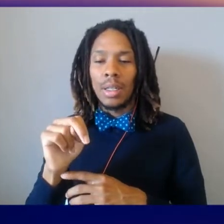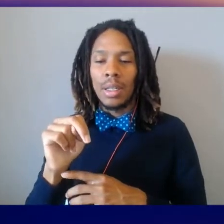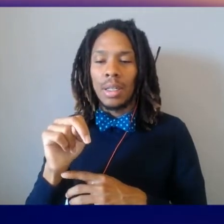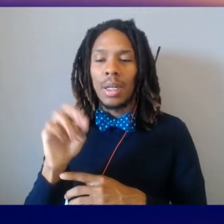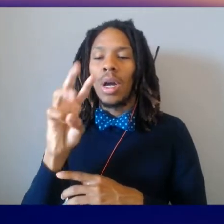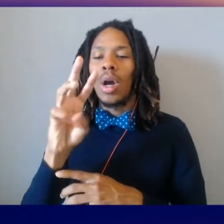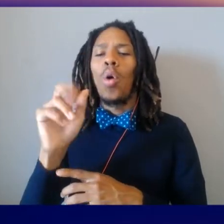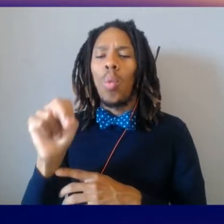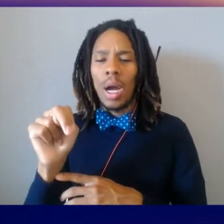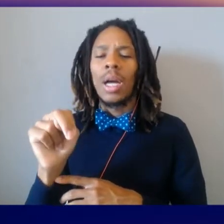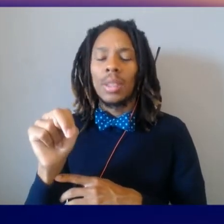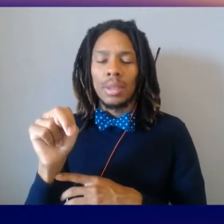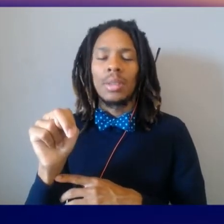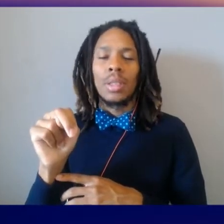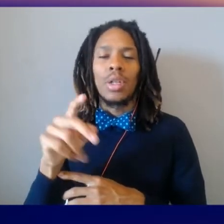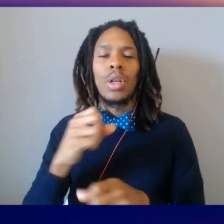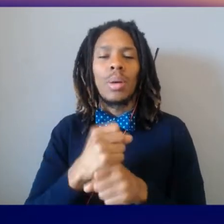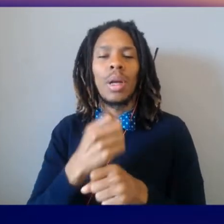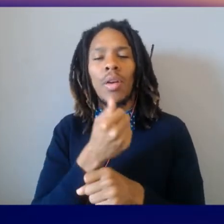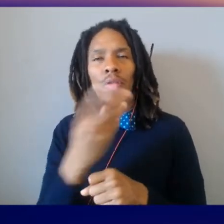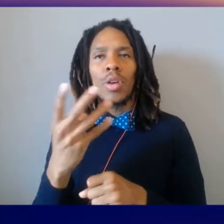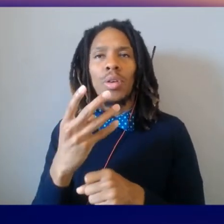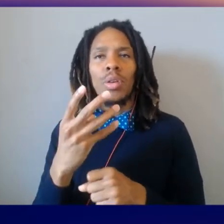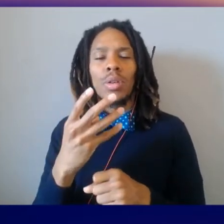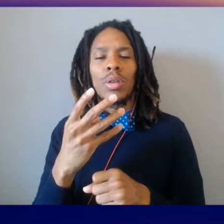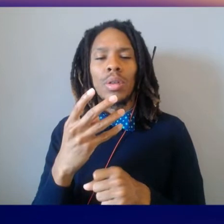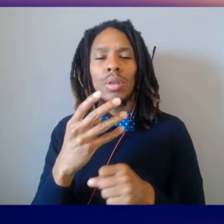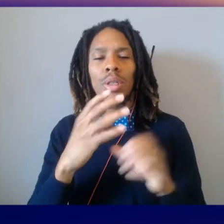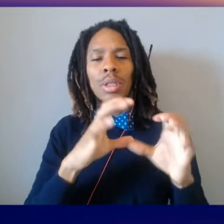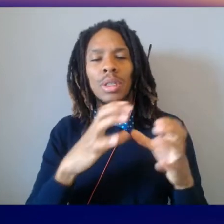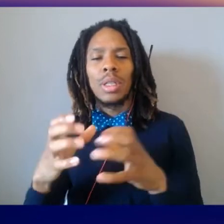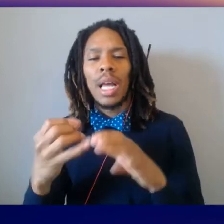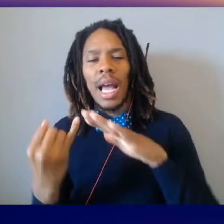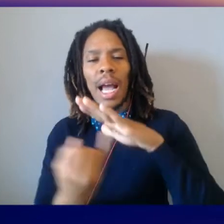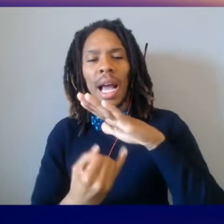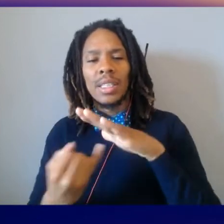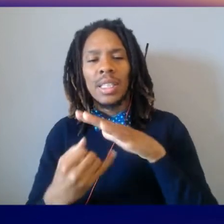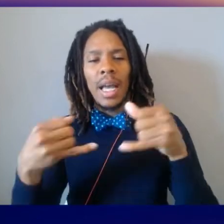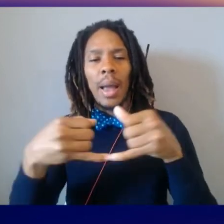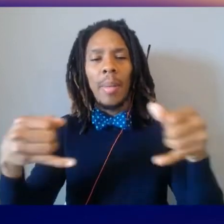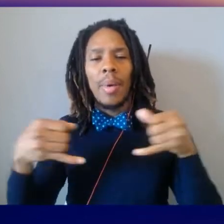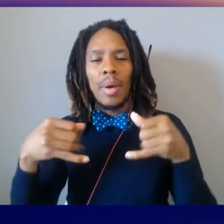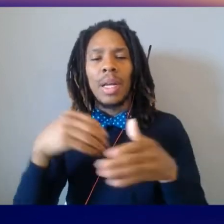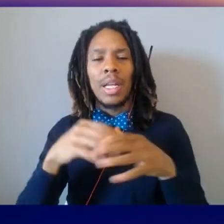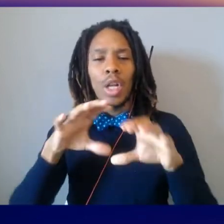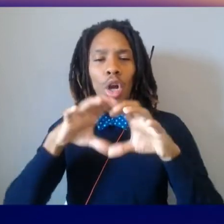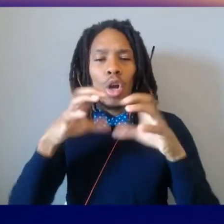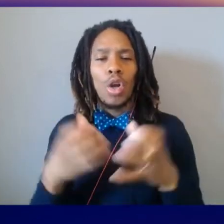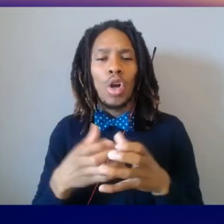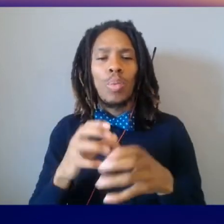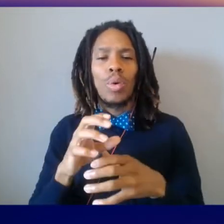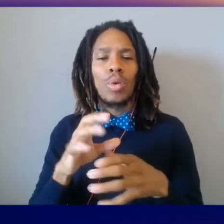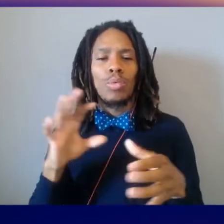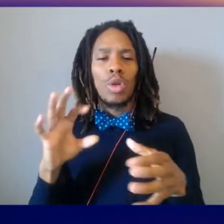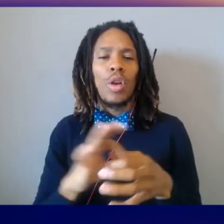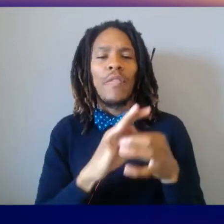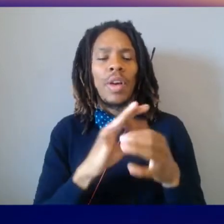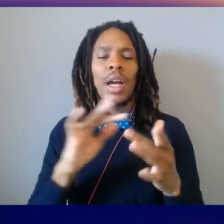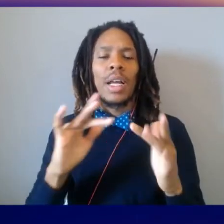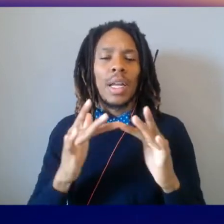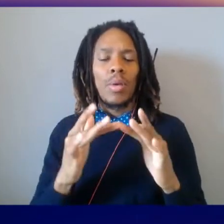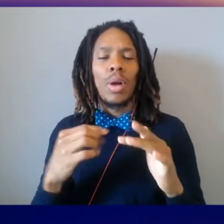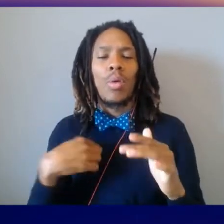multiple segments. Segments are isolated boundaries within your global unified network. We will